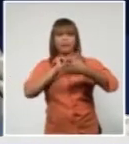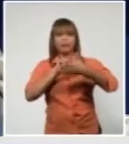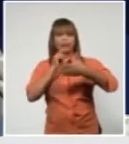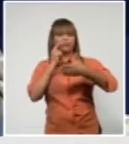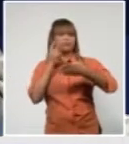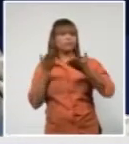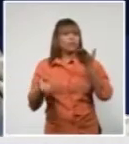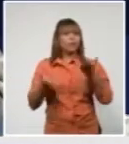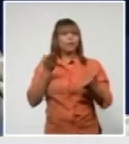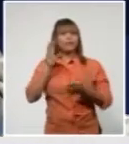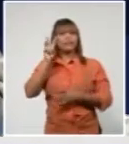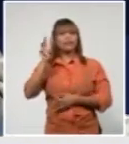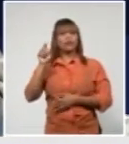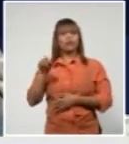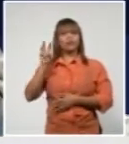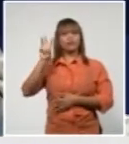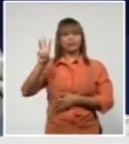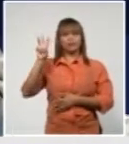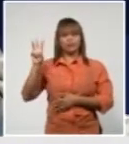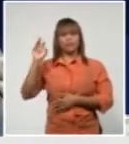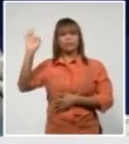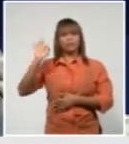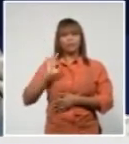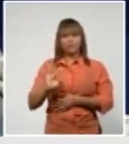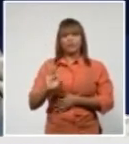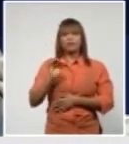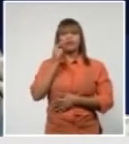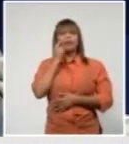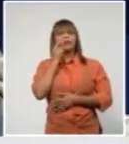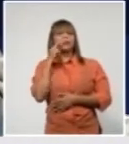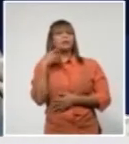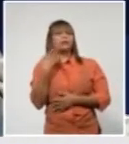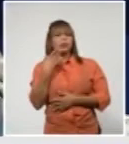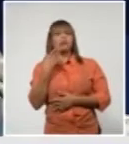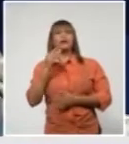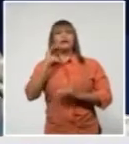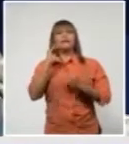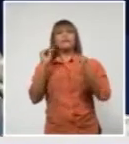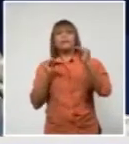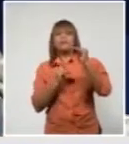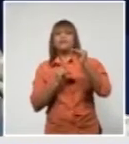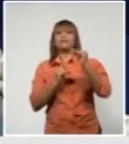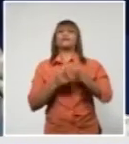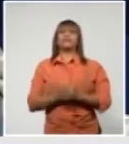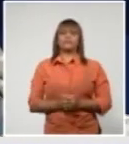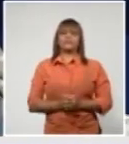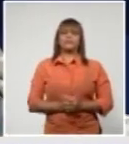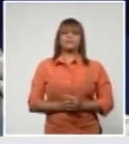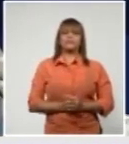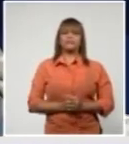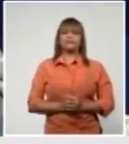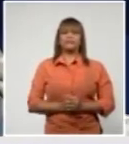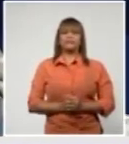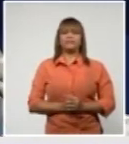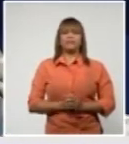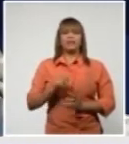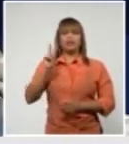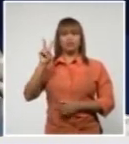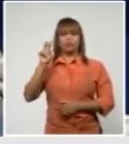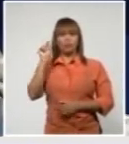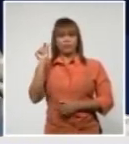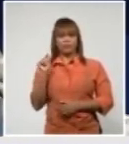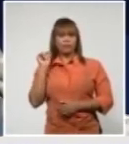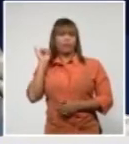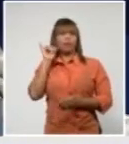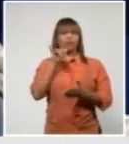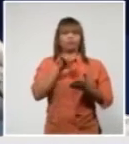Yesterday, 156 people were discharged from hospital. This is a positive result when compared